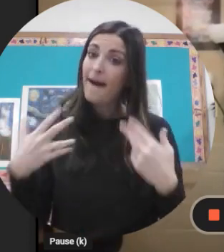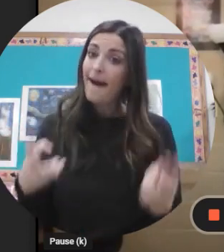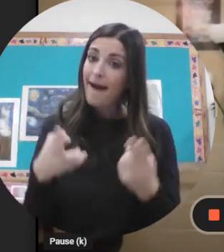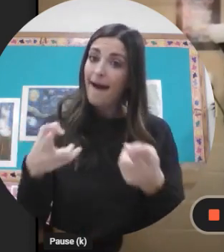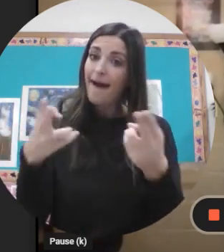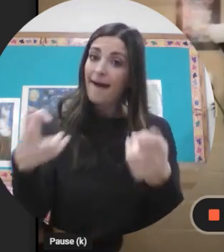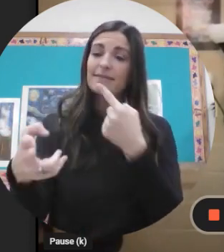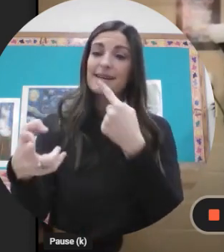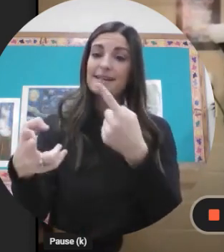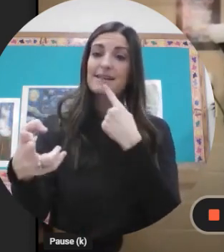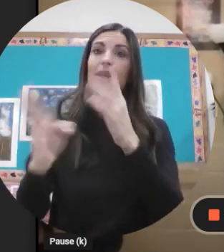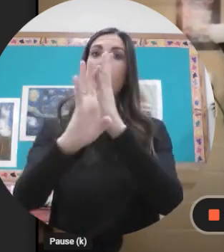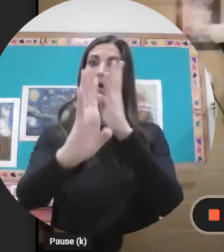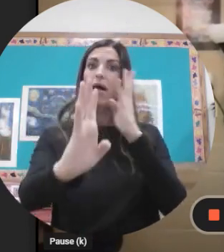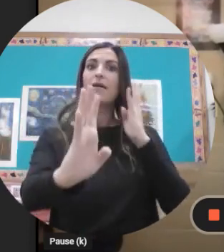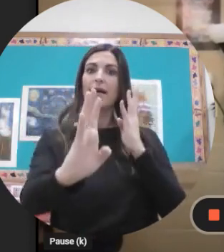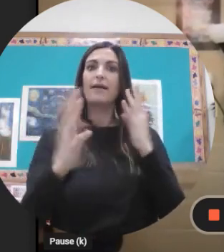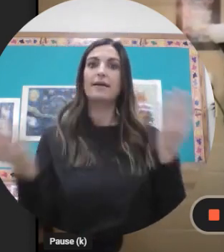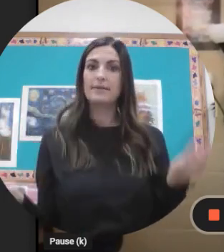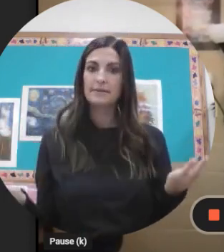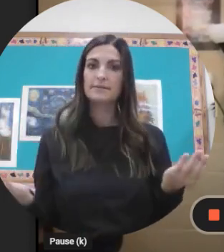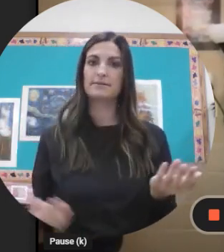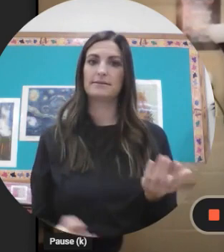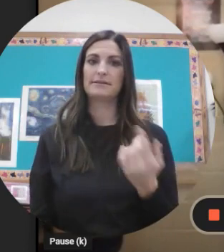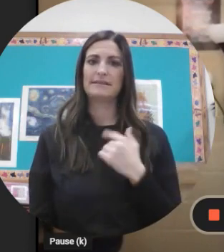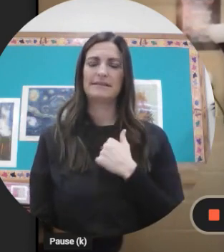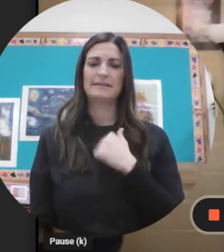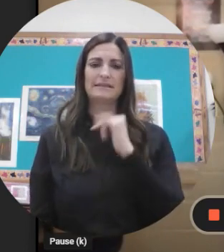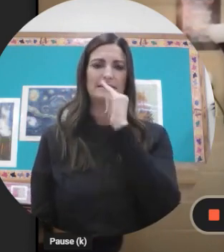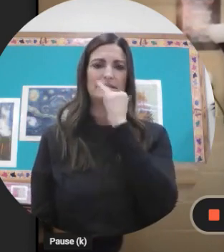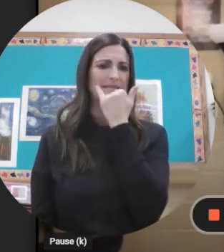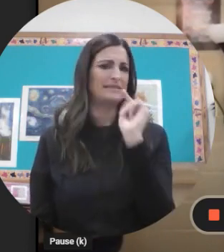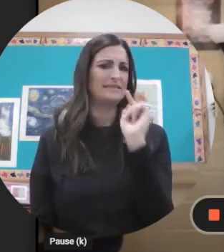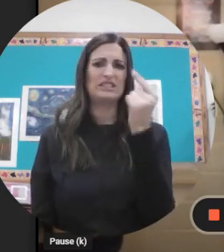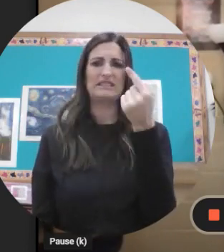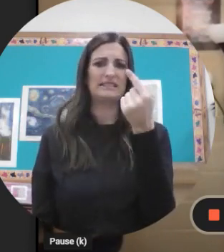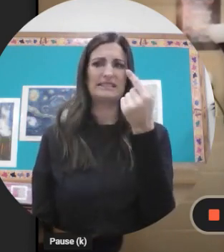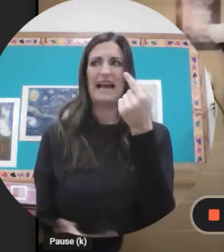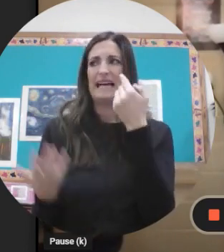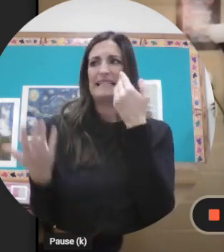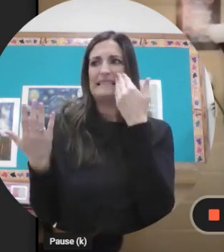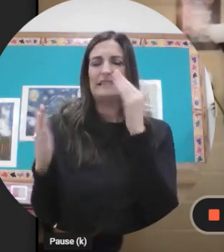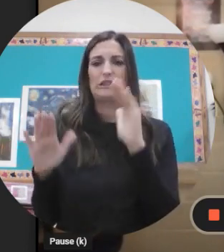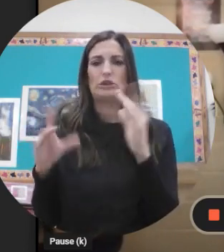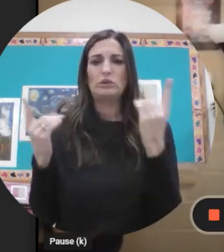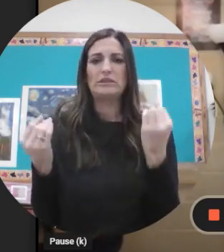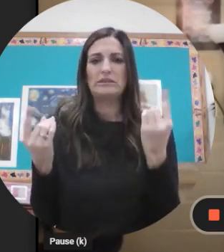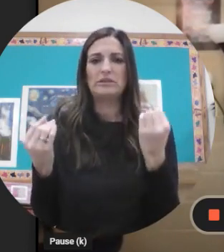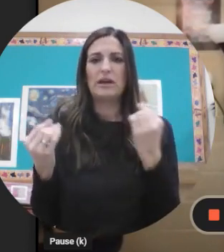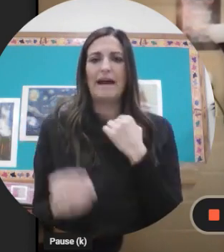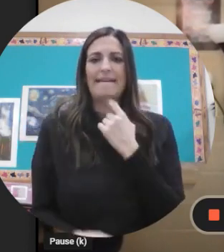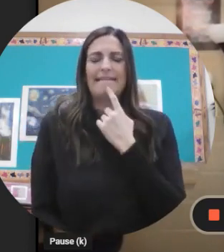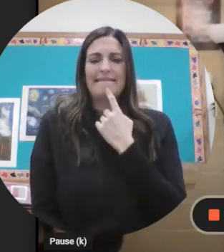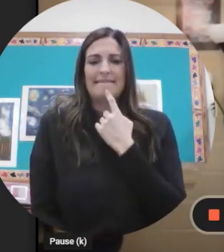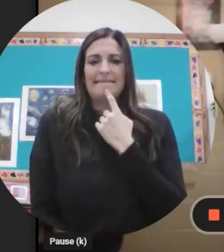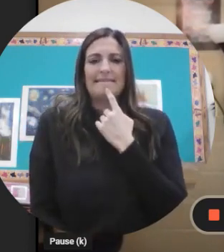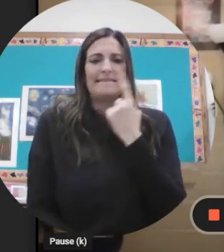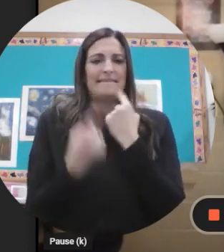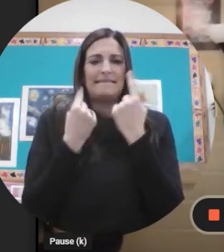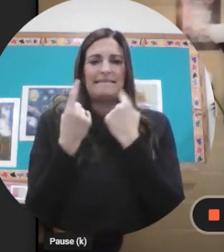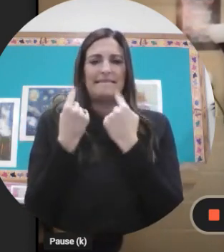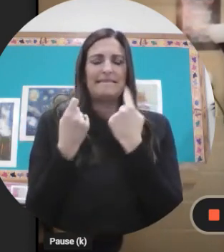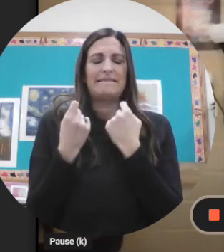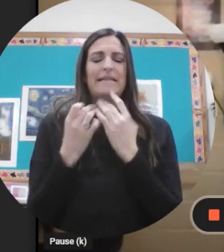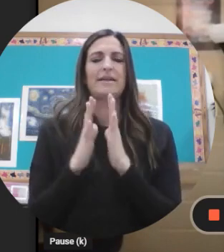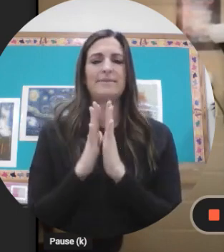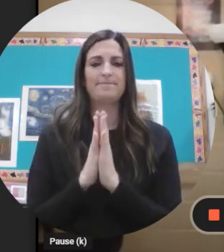me. "You have a long line behind you." It was a mistake to be first. I bit my lip hard to keep tears from starting. "Food in blue,"